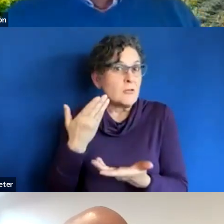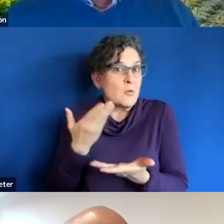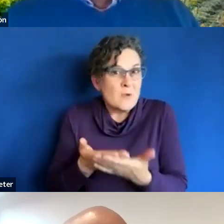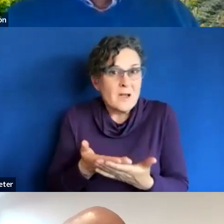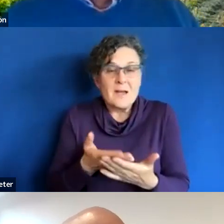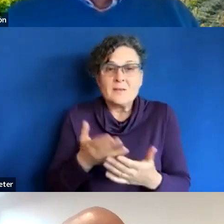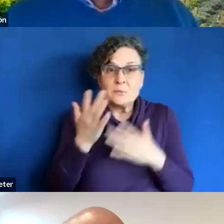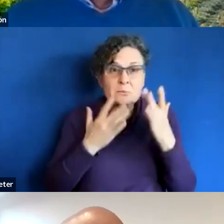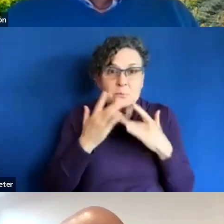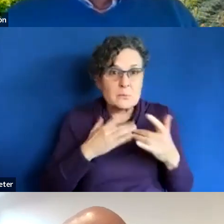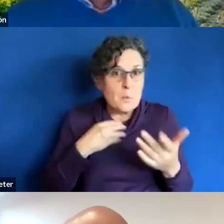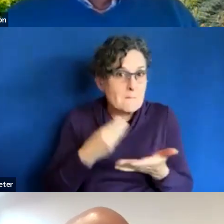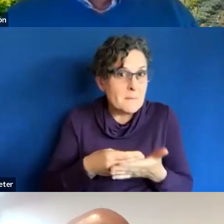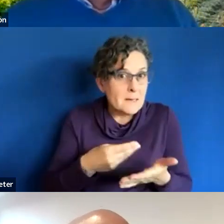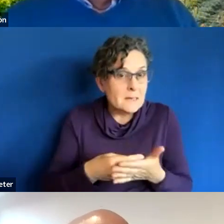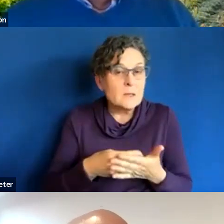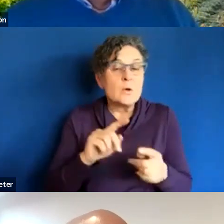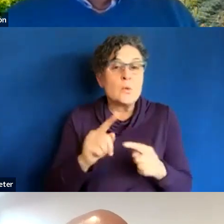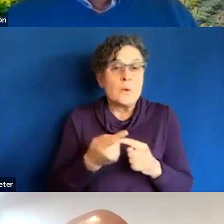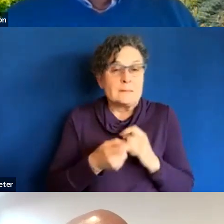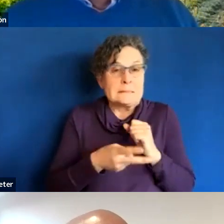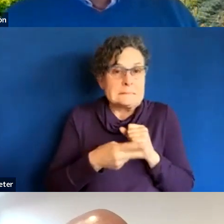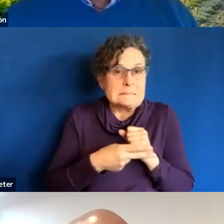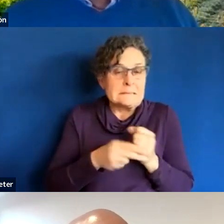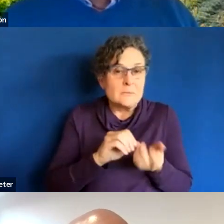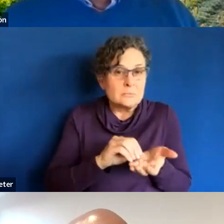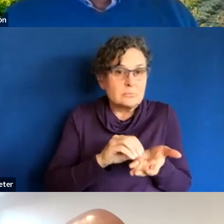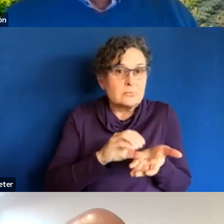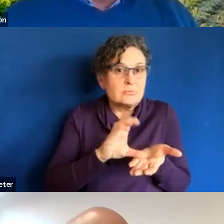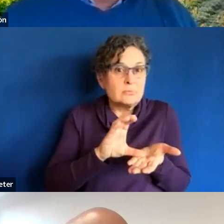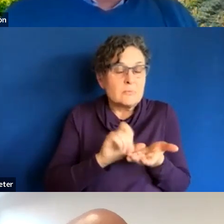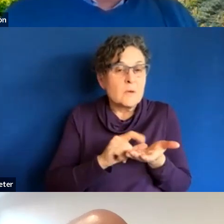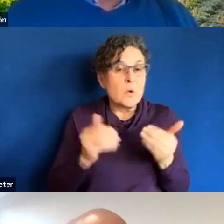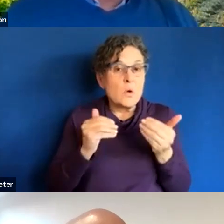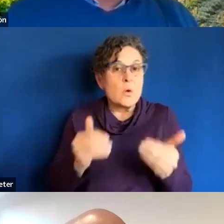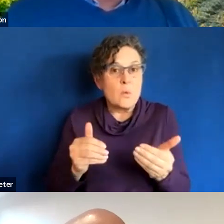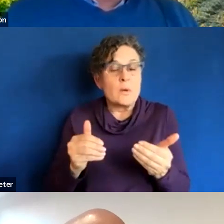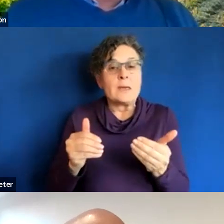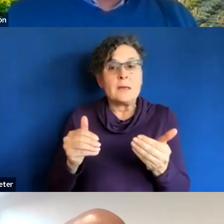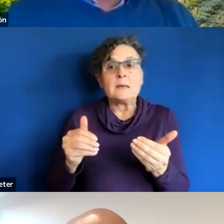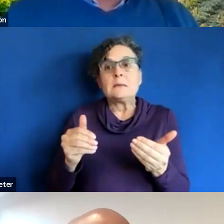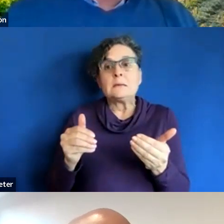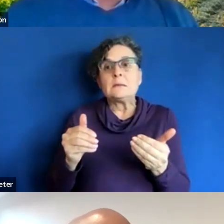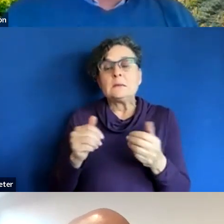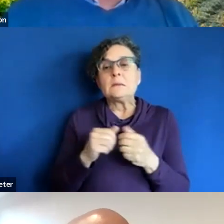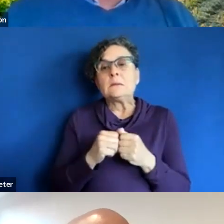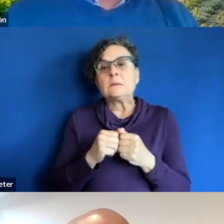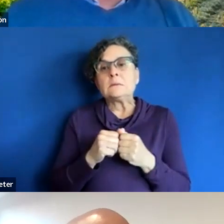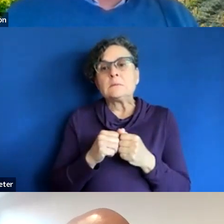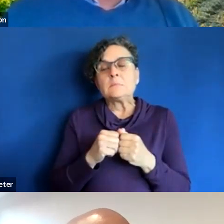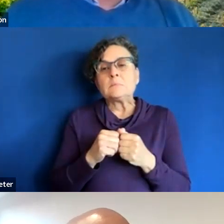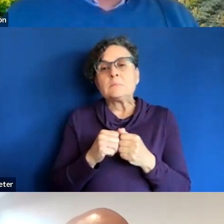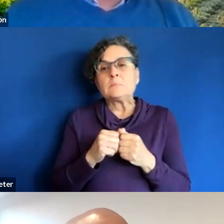And once they have gained enough, they're moving on. And so I think